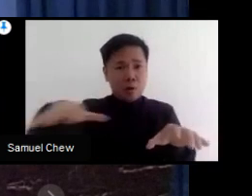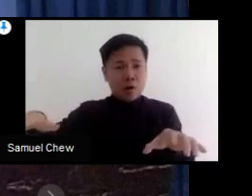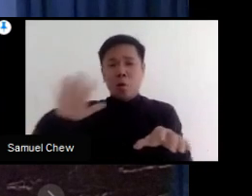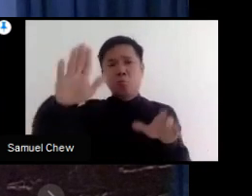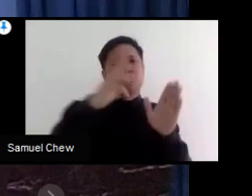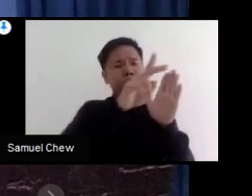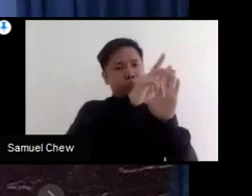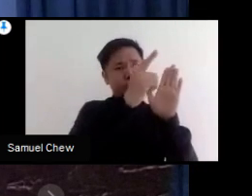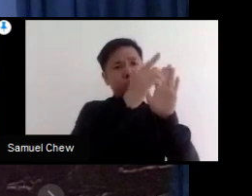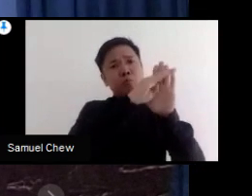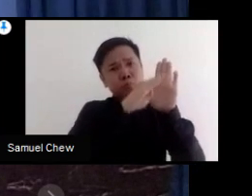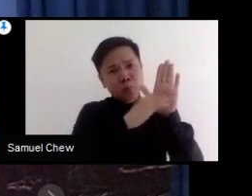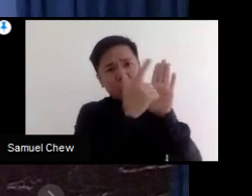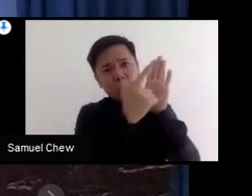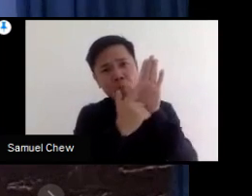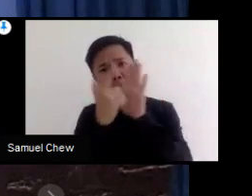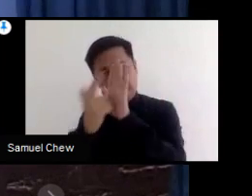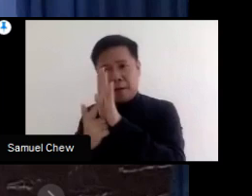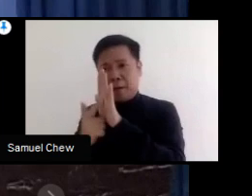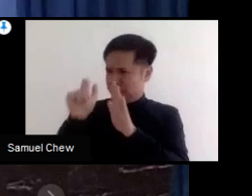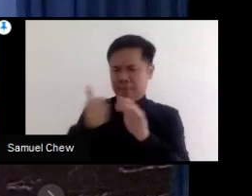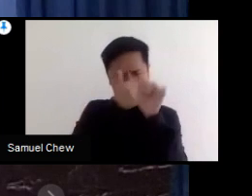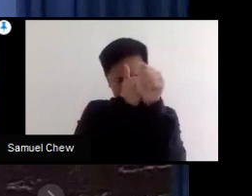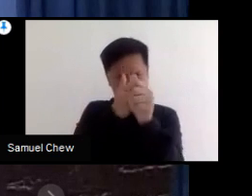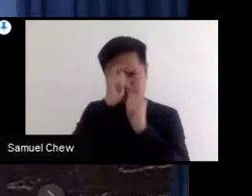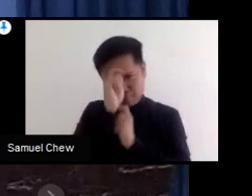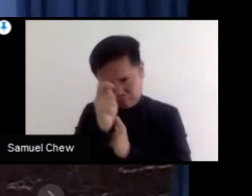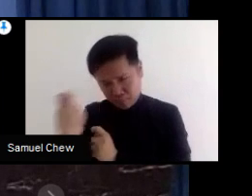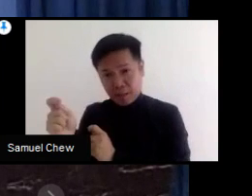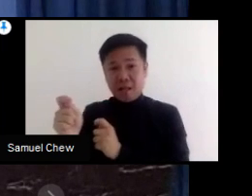principles. We need to change sexual